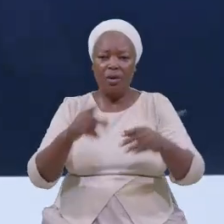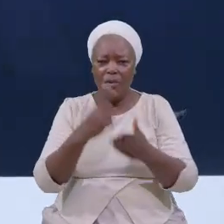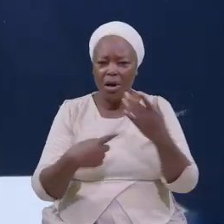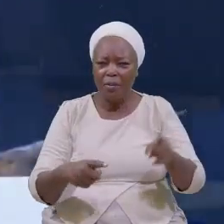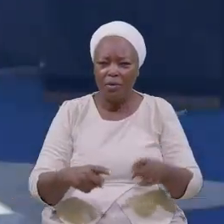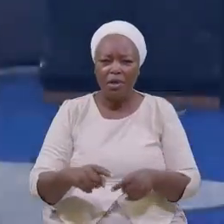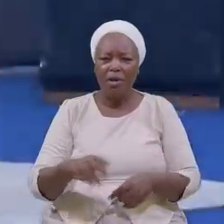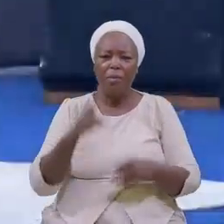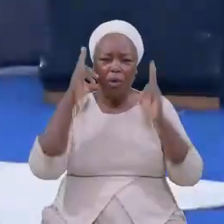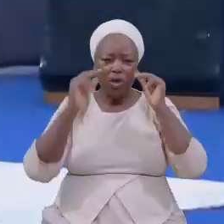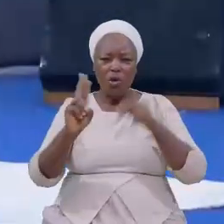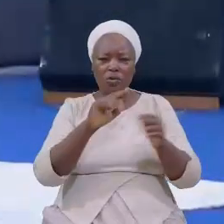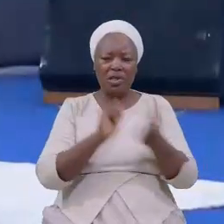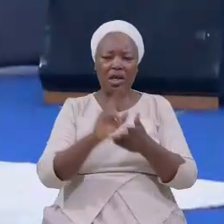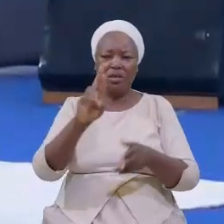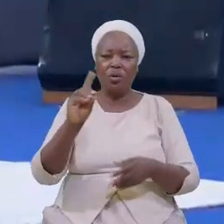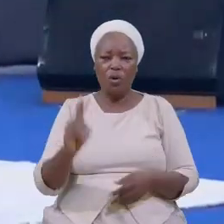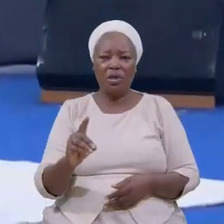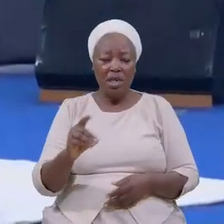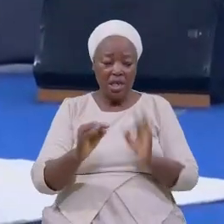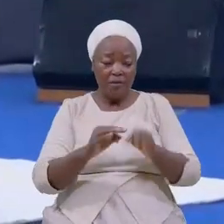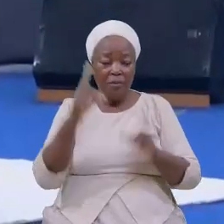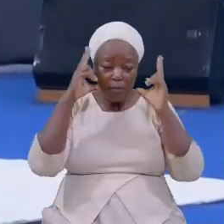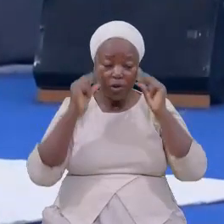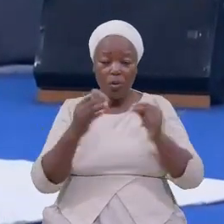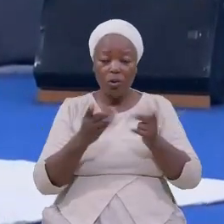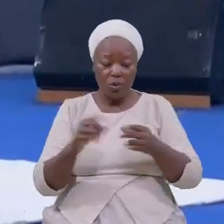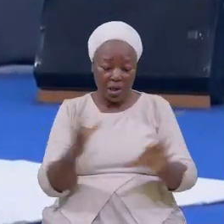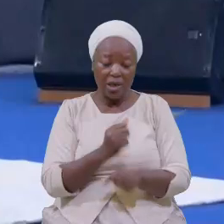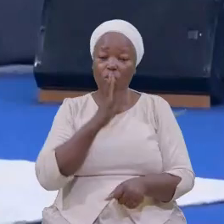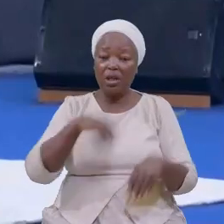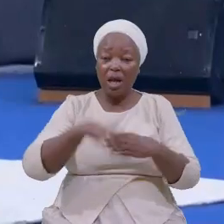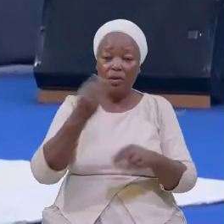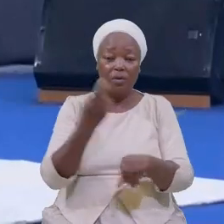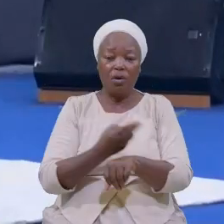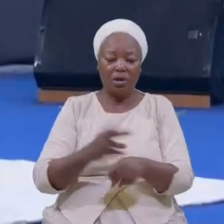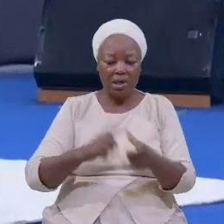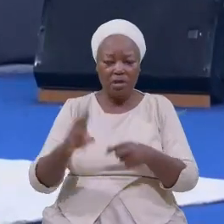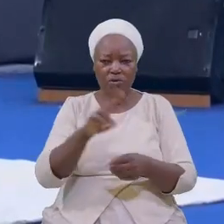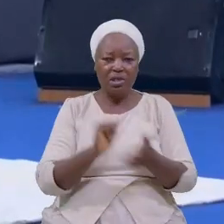If he wanted to get water out of the rock, he used the rod.